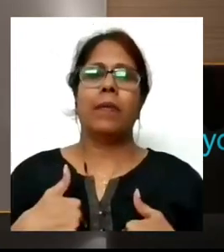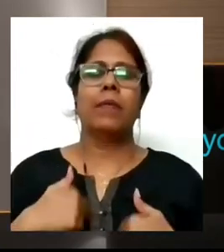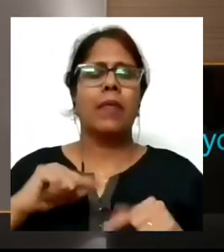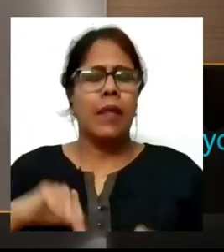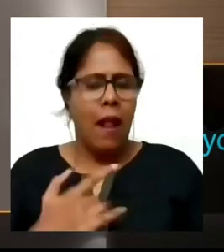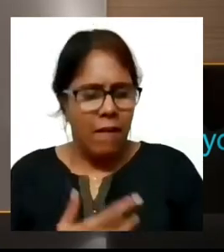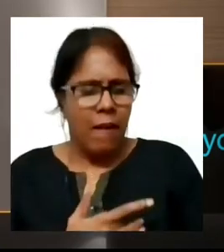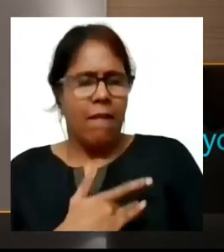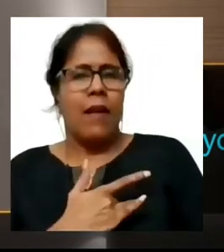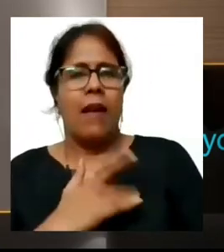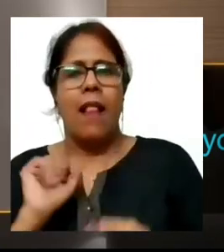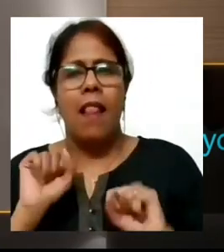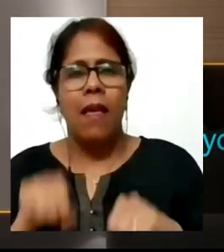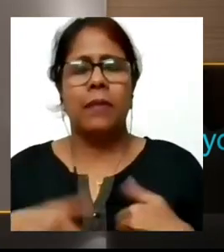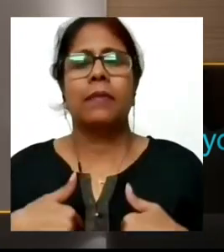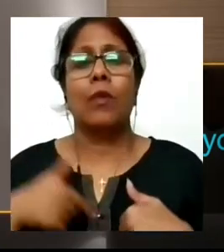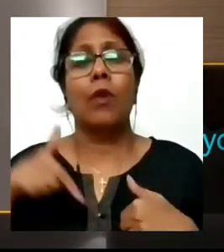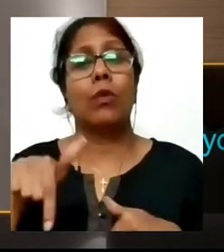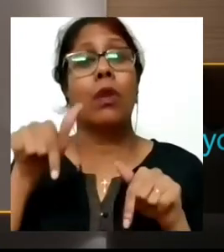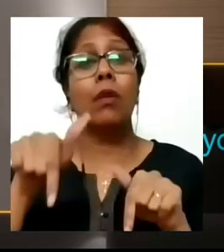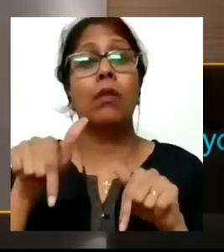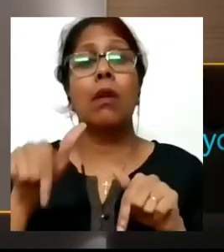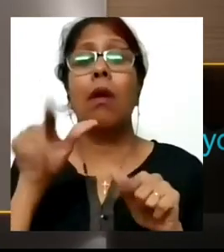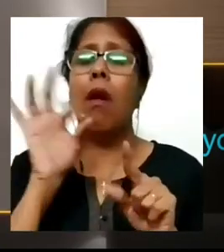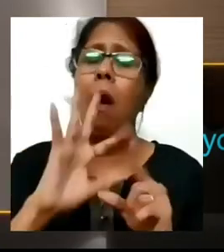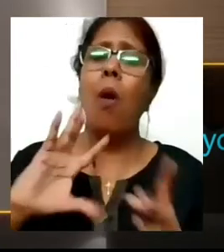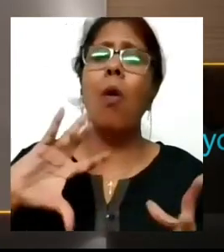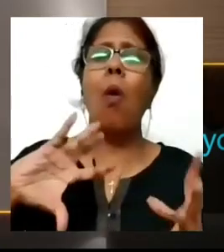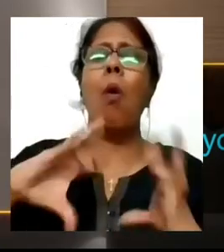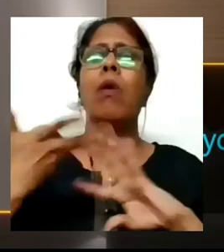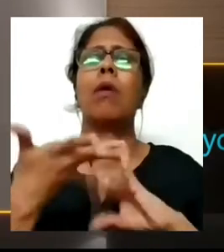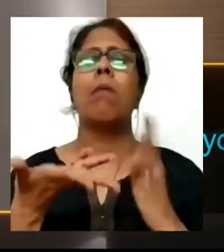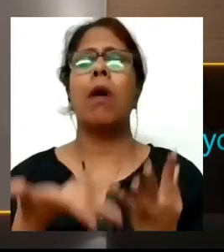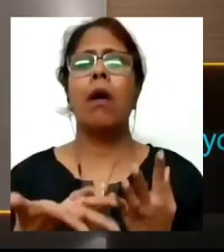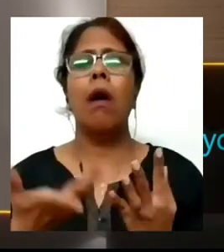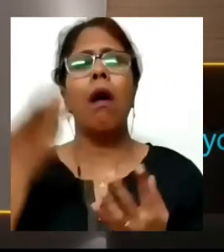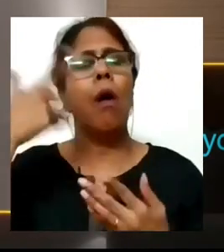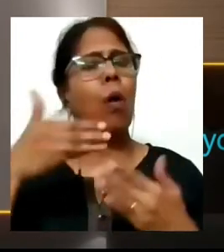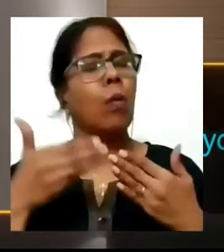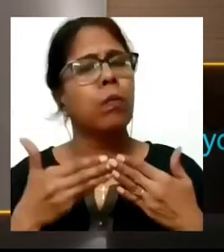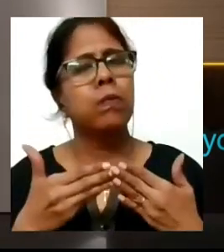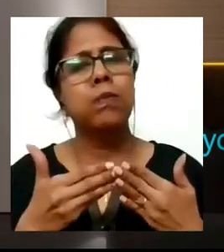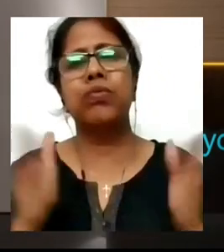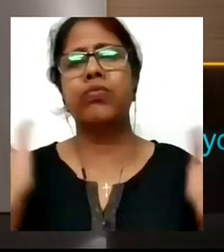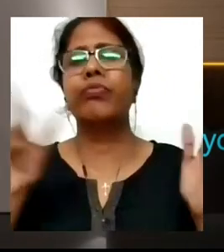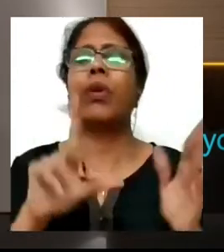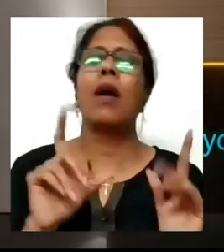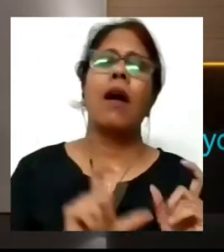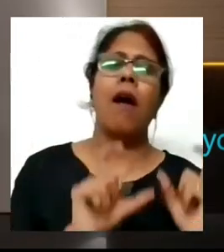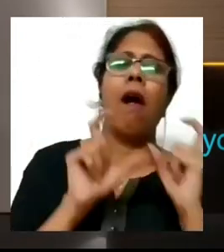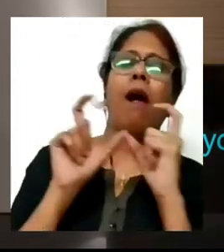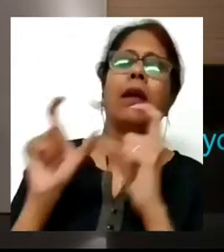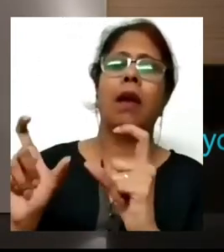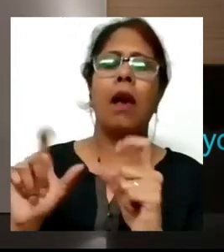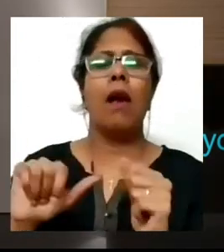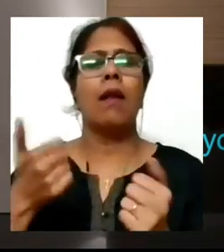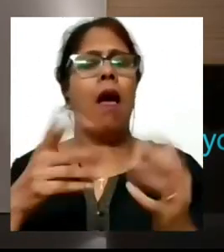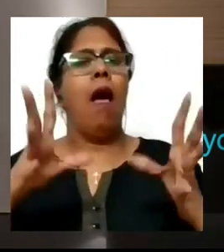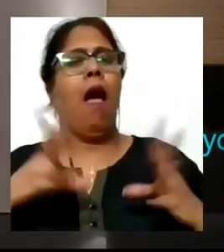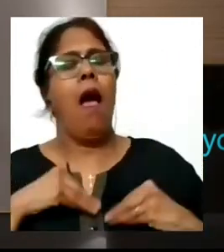self-compassion, because that automatically is going to open up into taking care and accepting